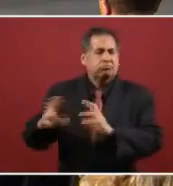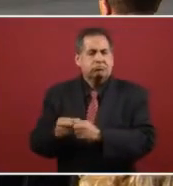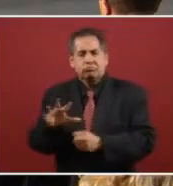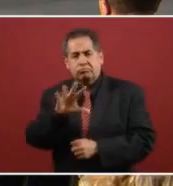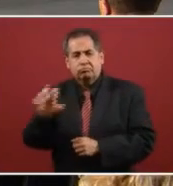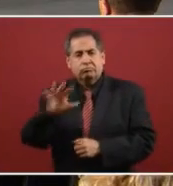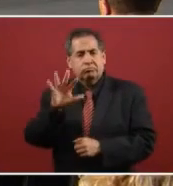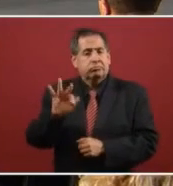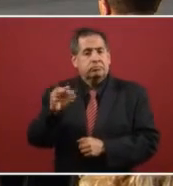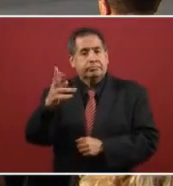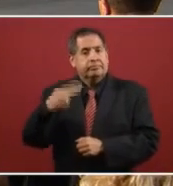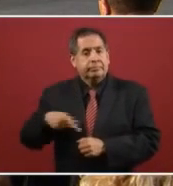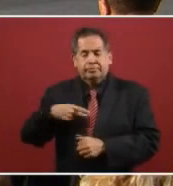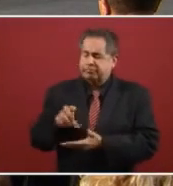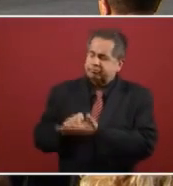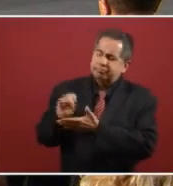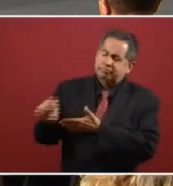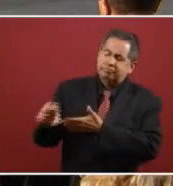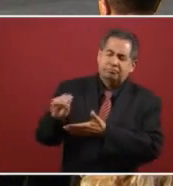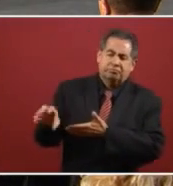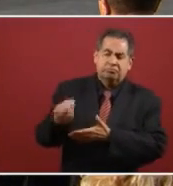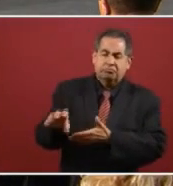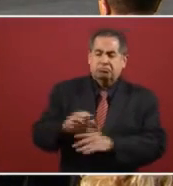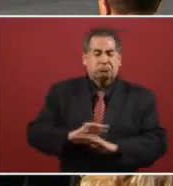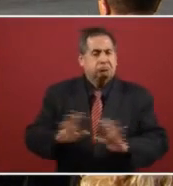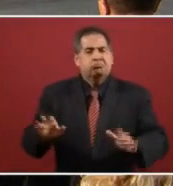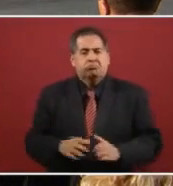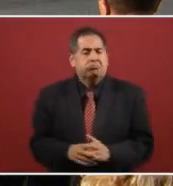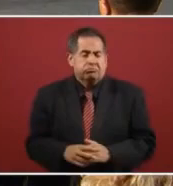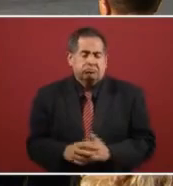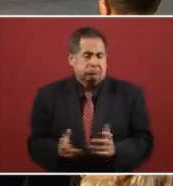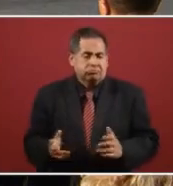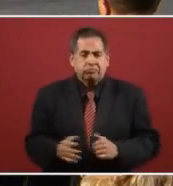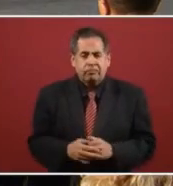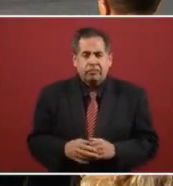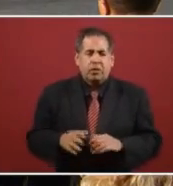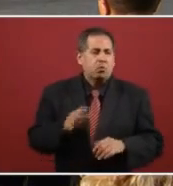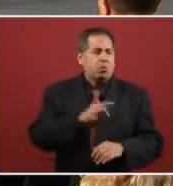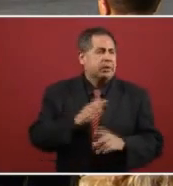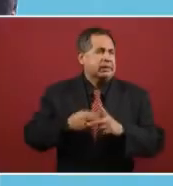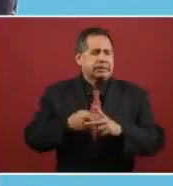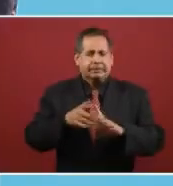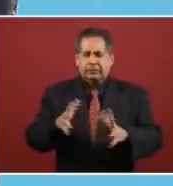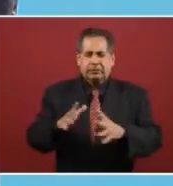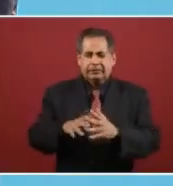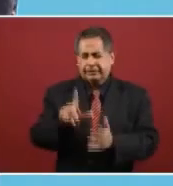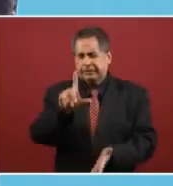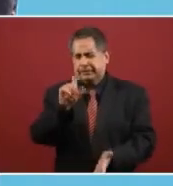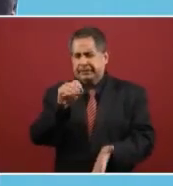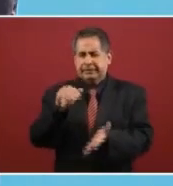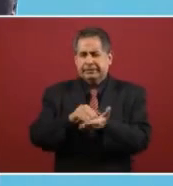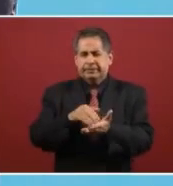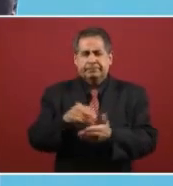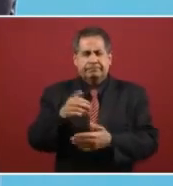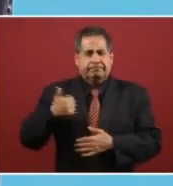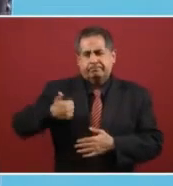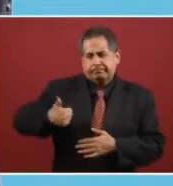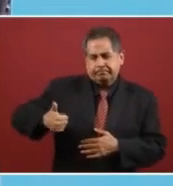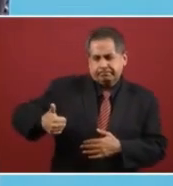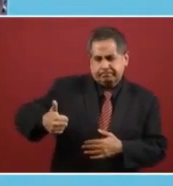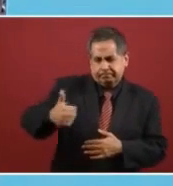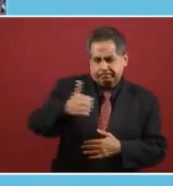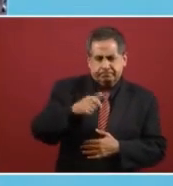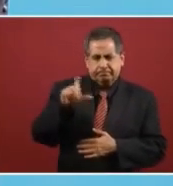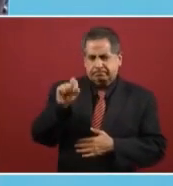to these 544 sports people. So the reason of 20,000 pesos